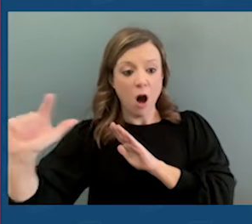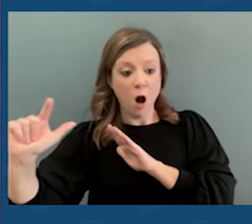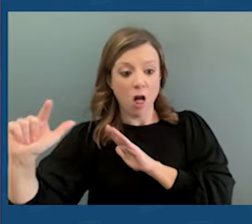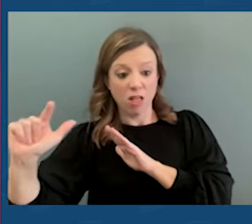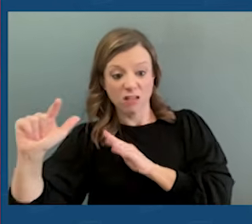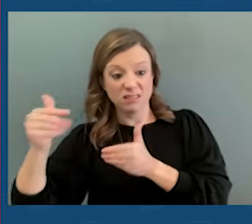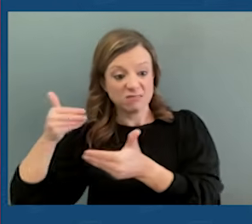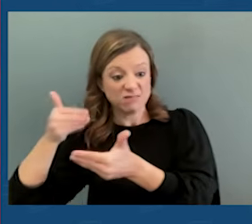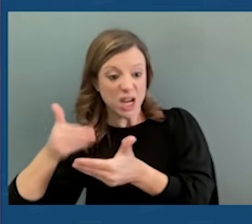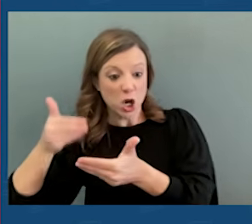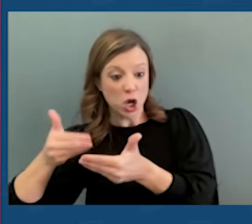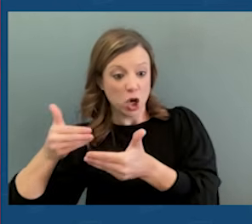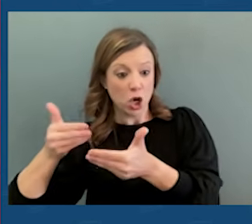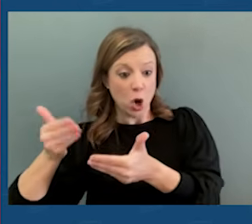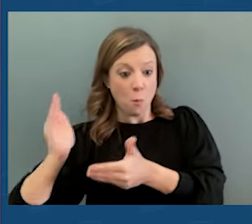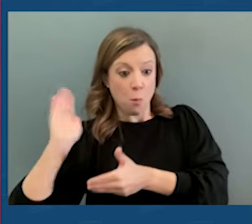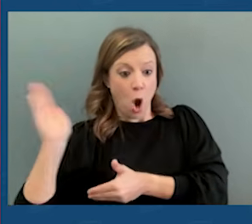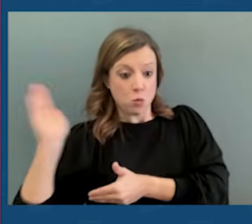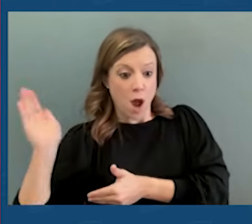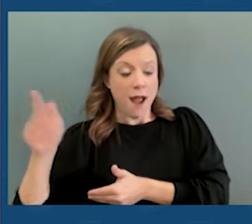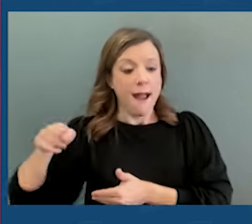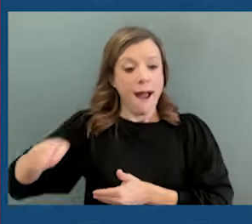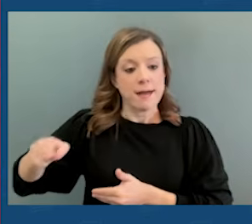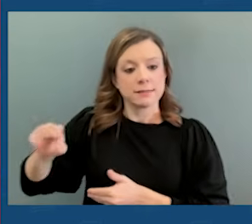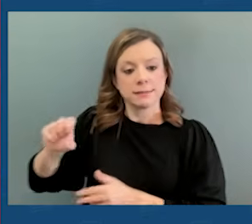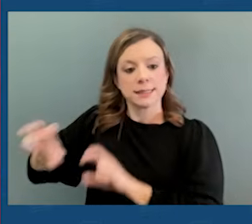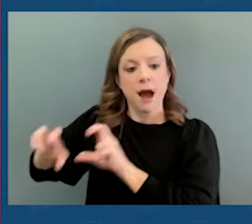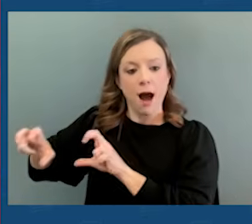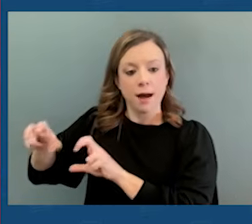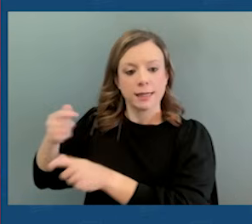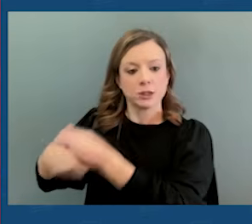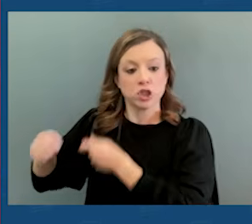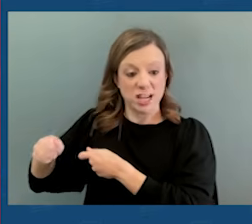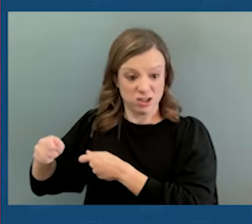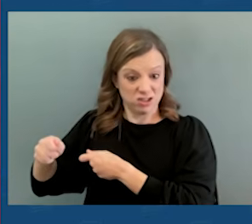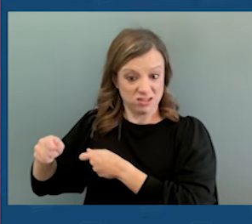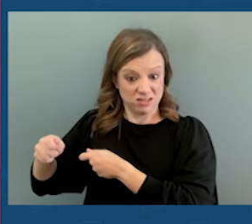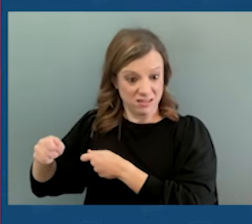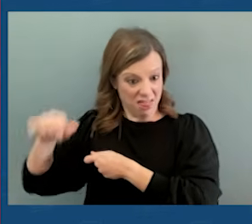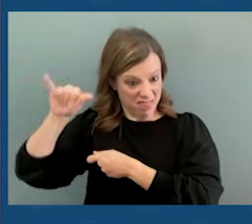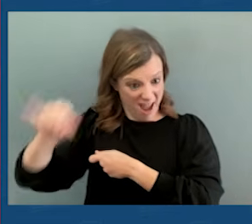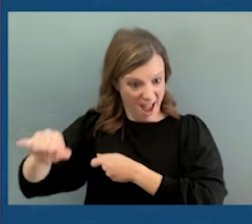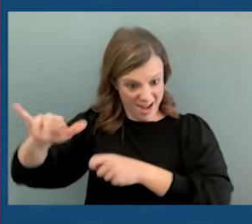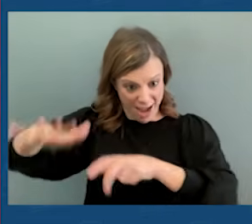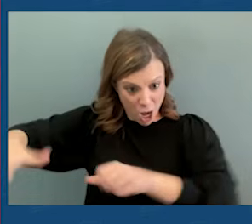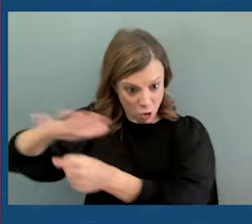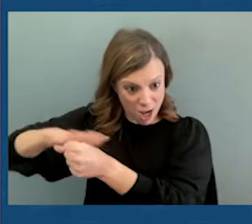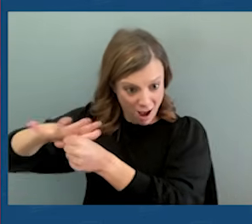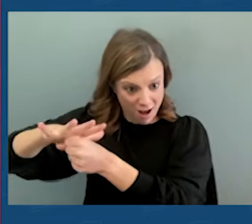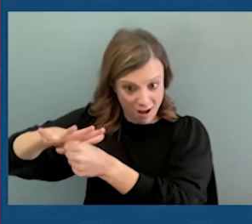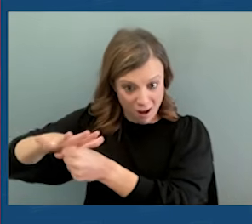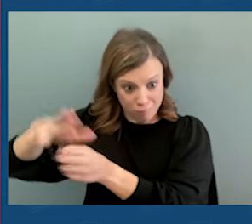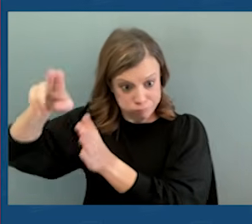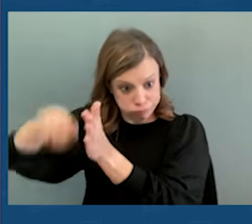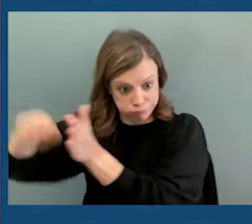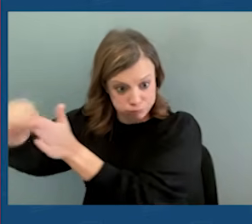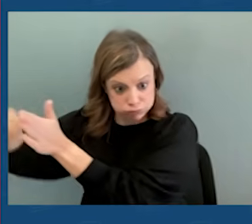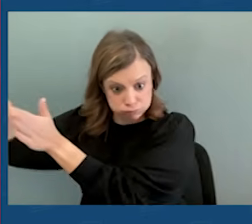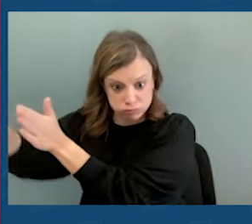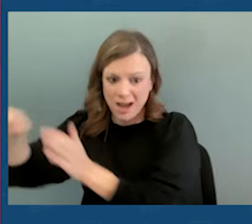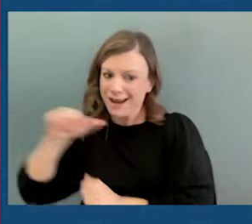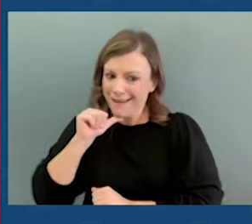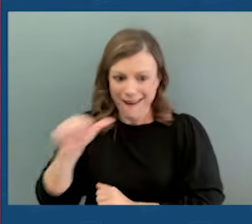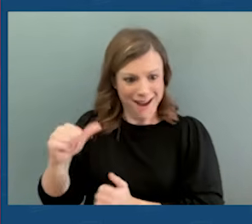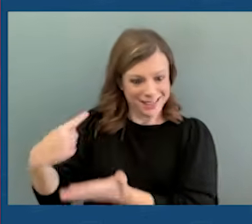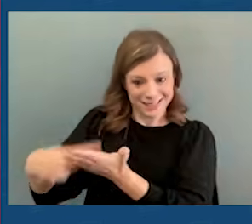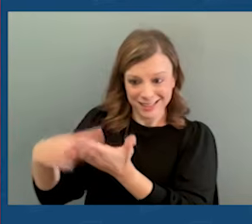about that. It's not talked about a lot. That's a problem. New York has long been the center of